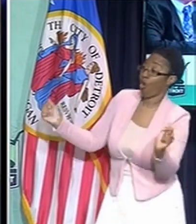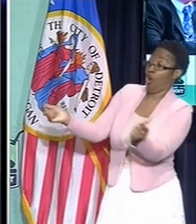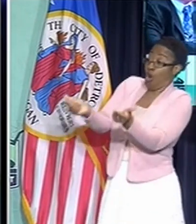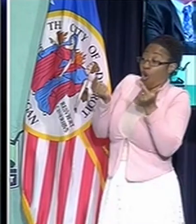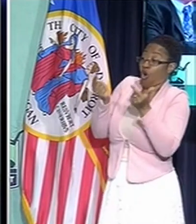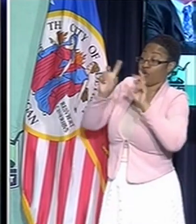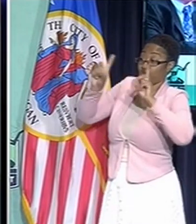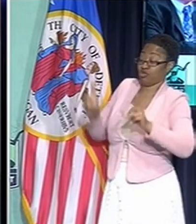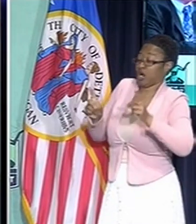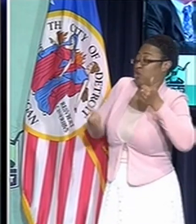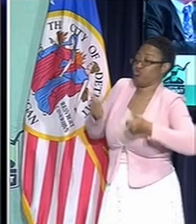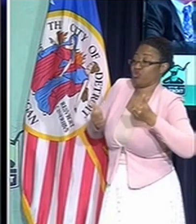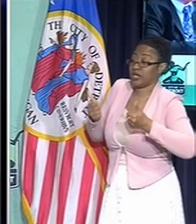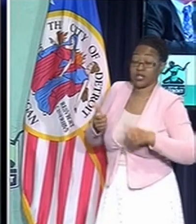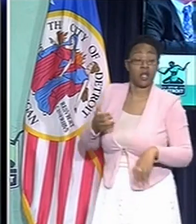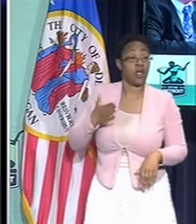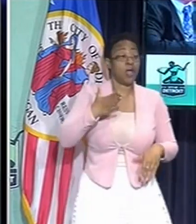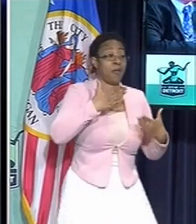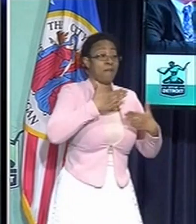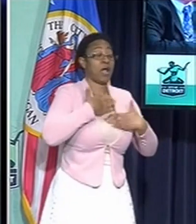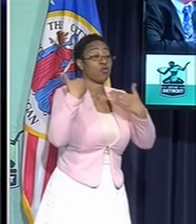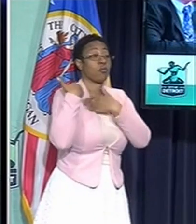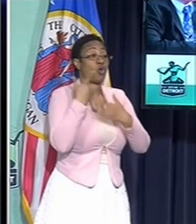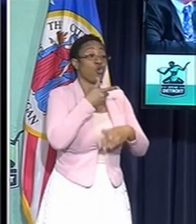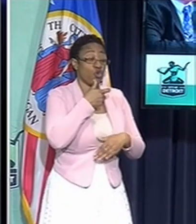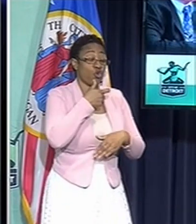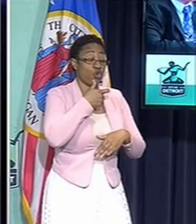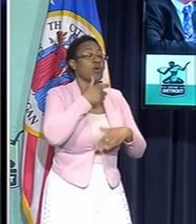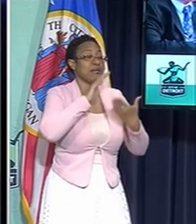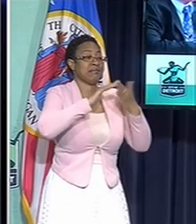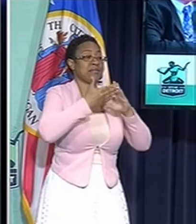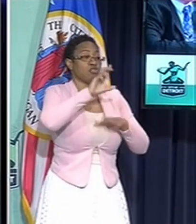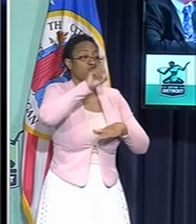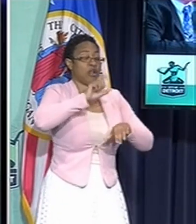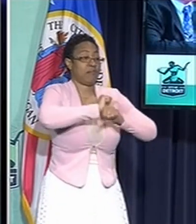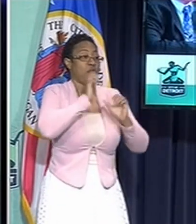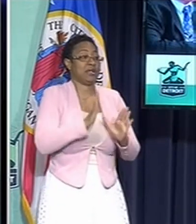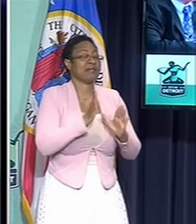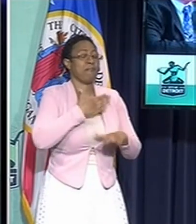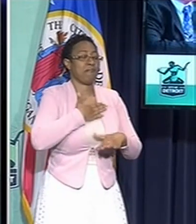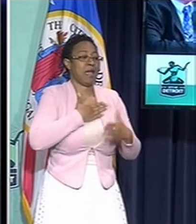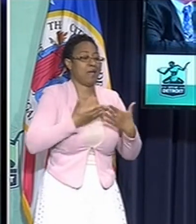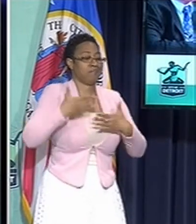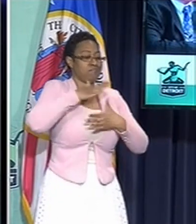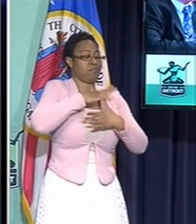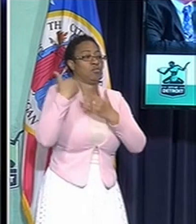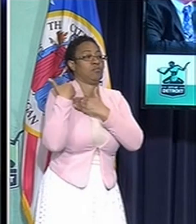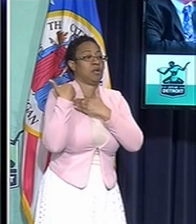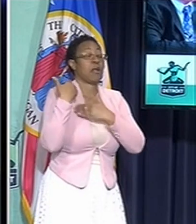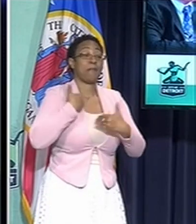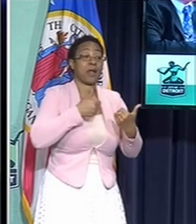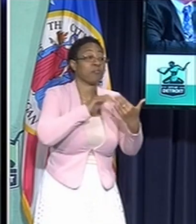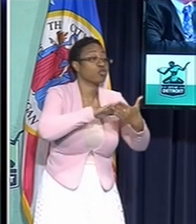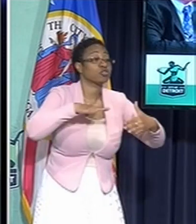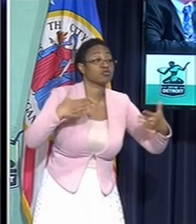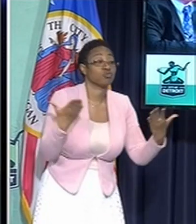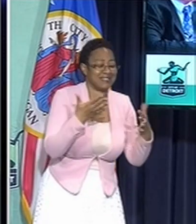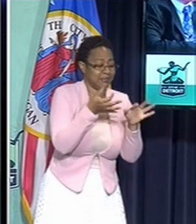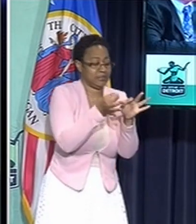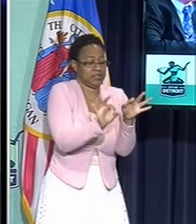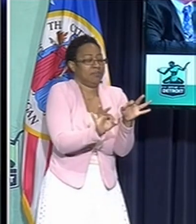private employers so as well? My responsibility is employees of the city of Detroit. And so my approach is very simple.